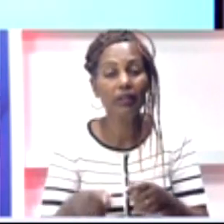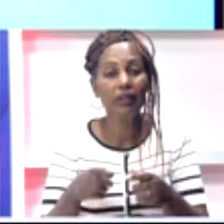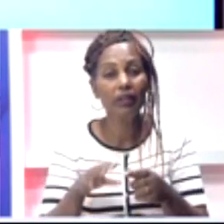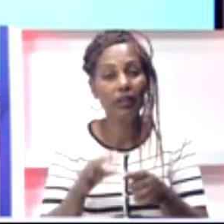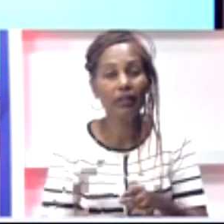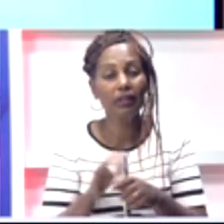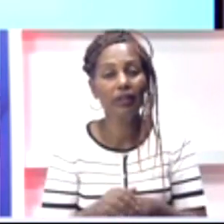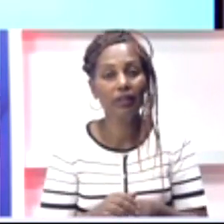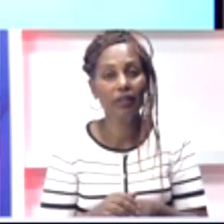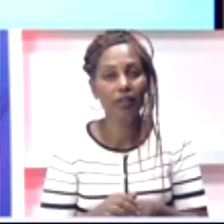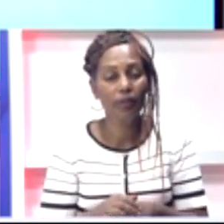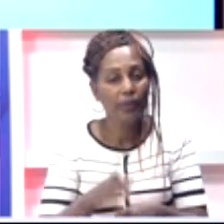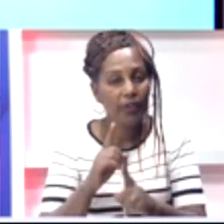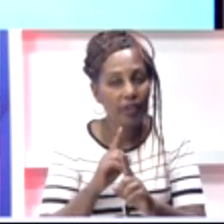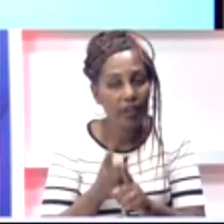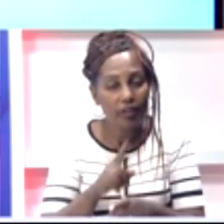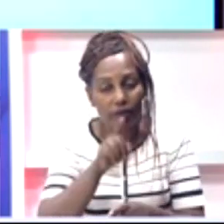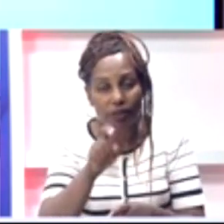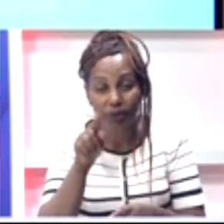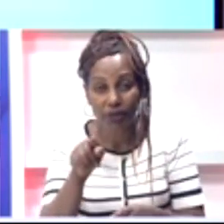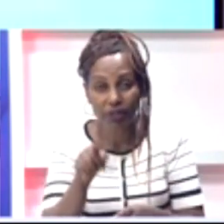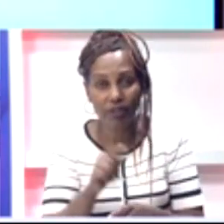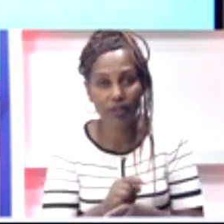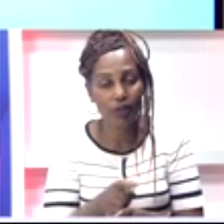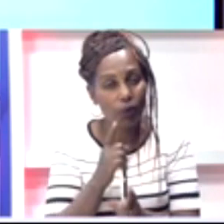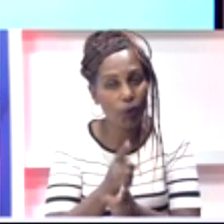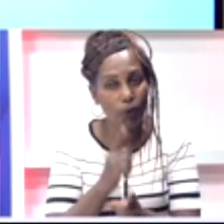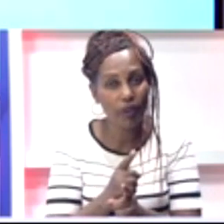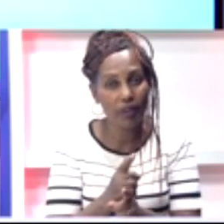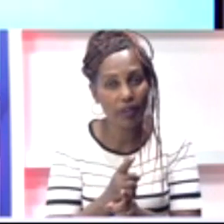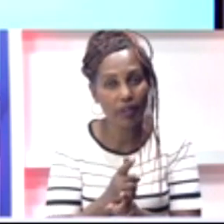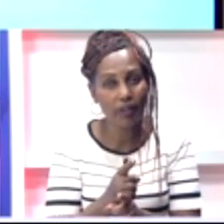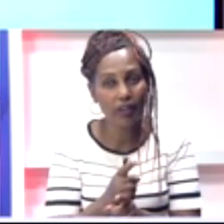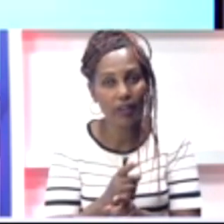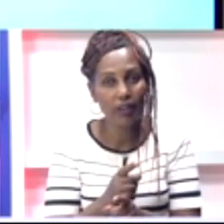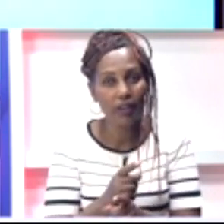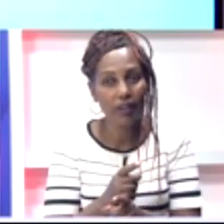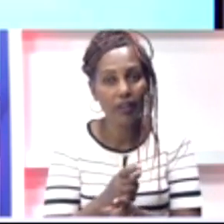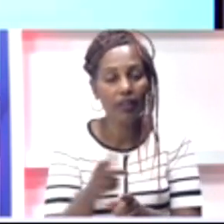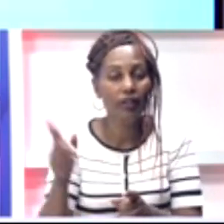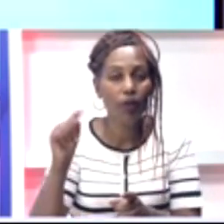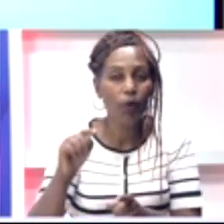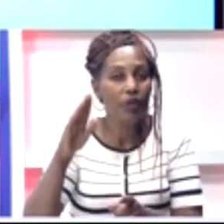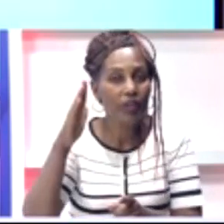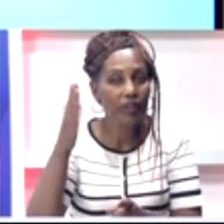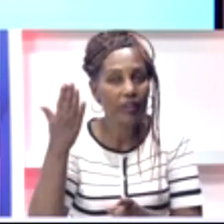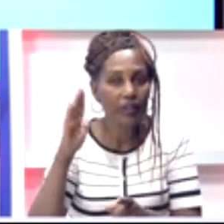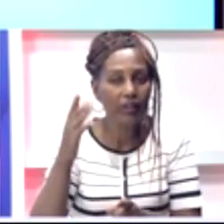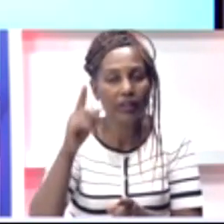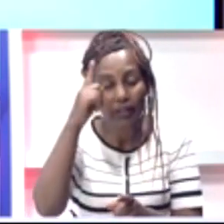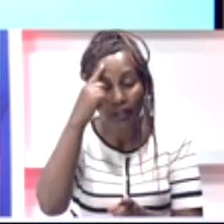The answer to the question will be correct only if you use the right word certainty or